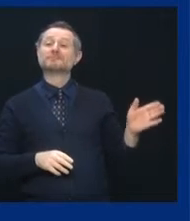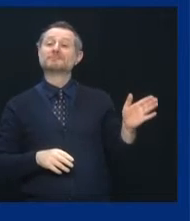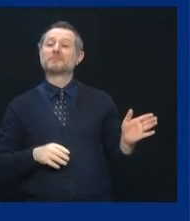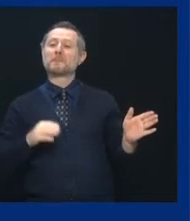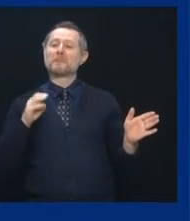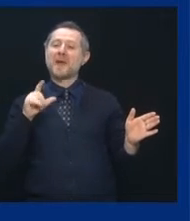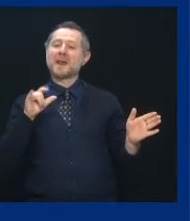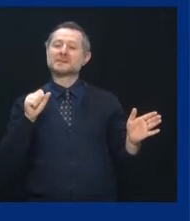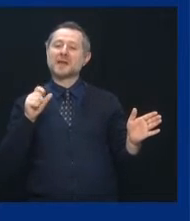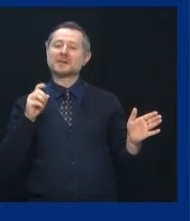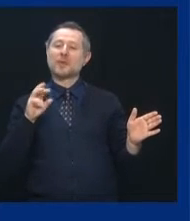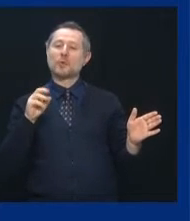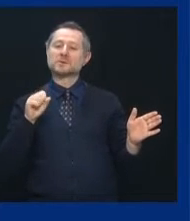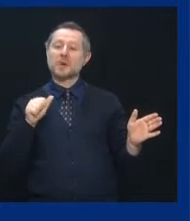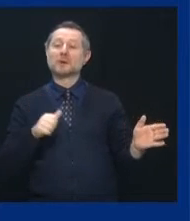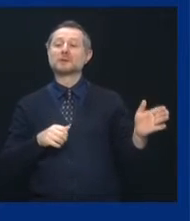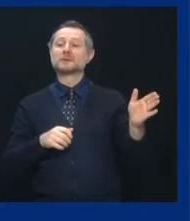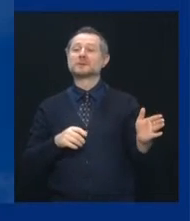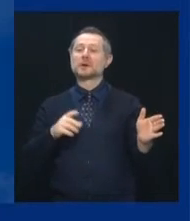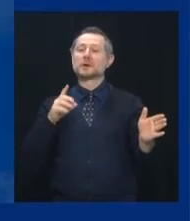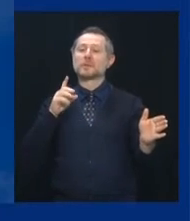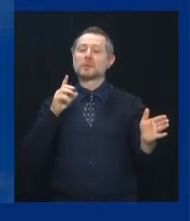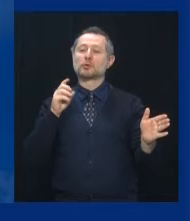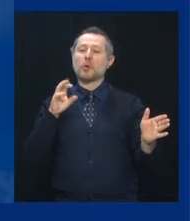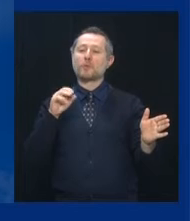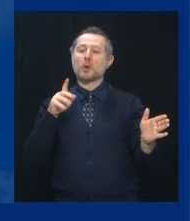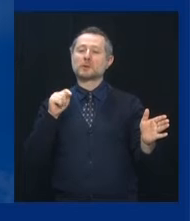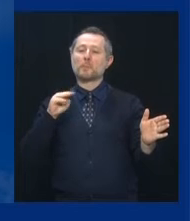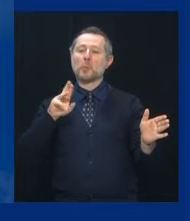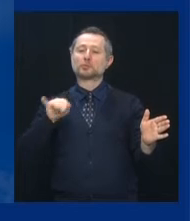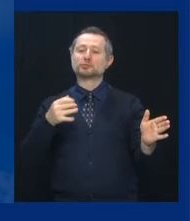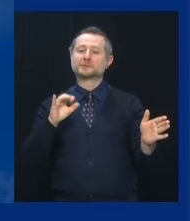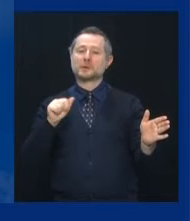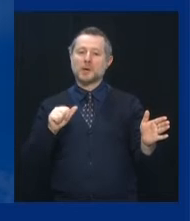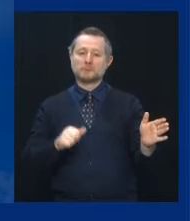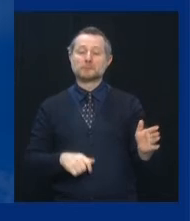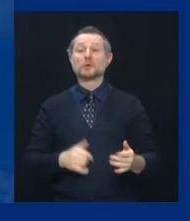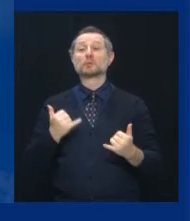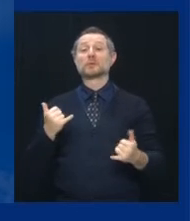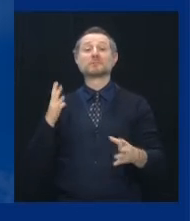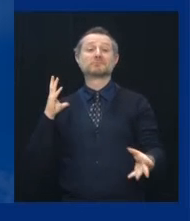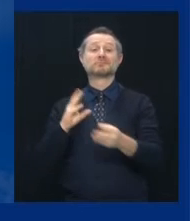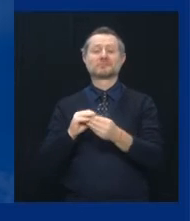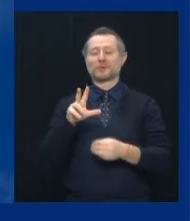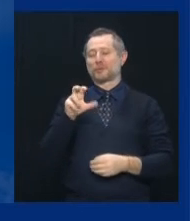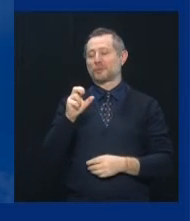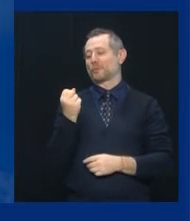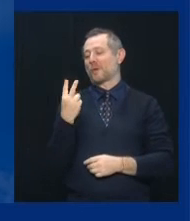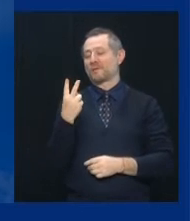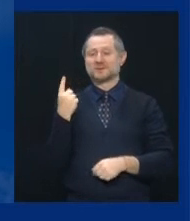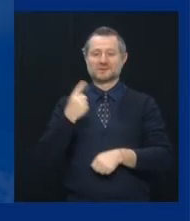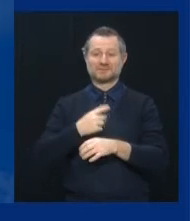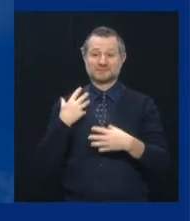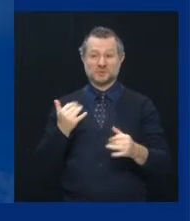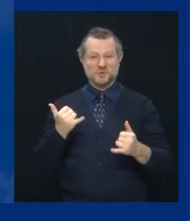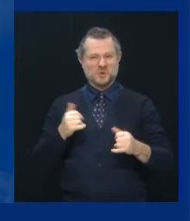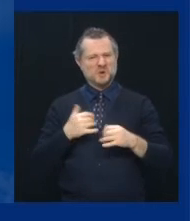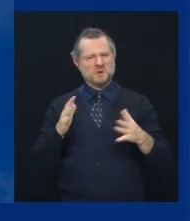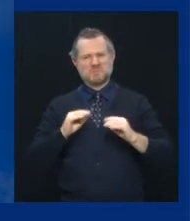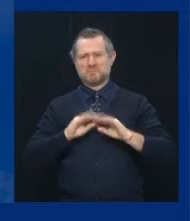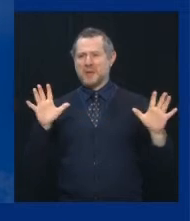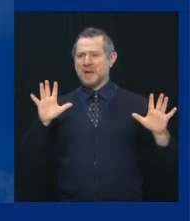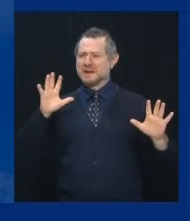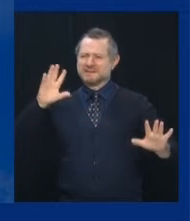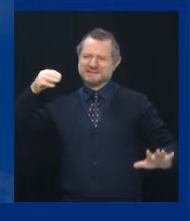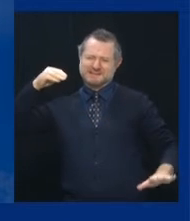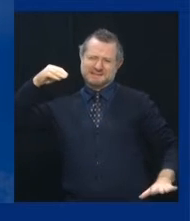is day 312, and it is a bright, sunny day in the state of New York, all